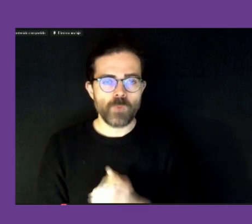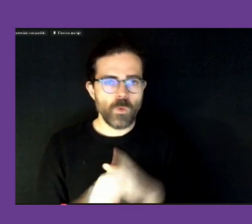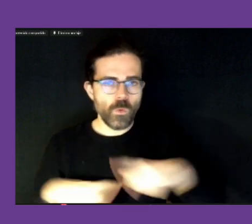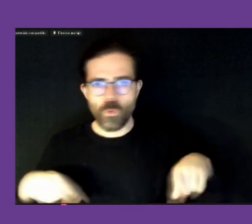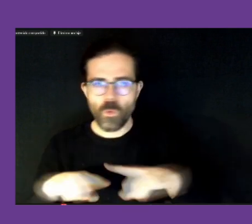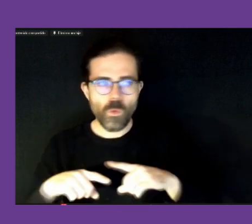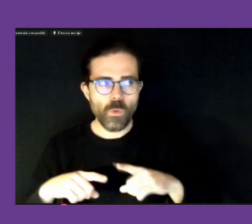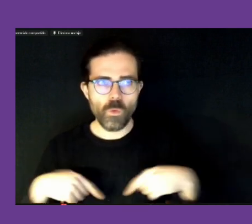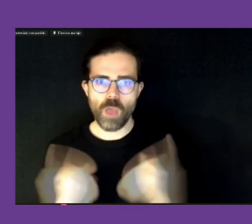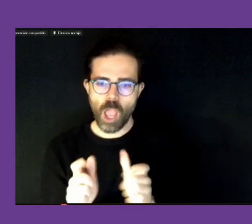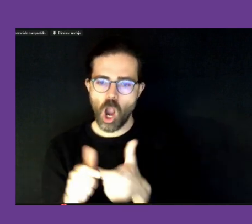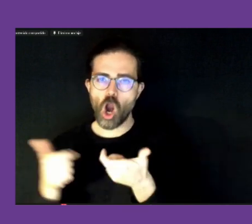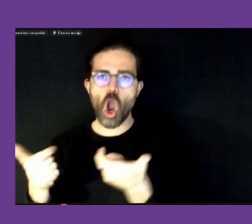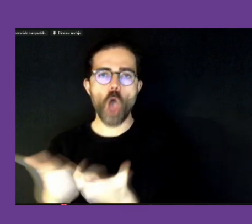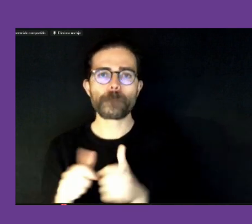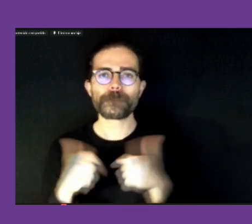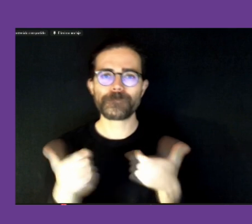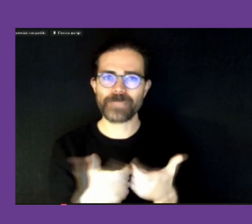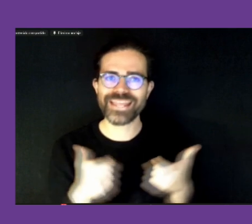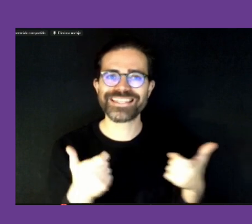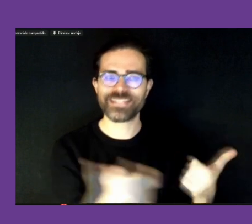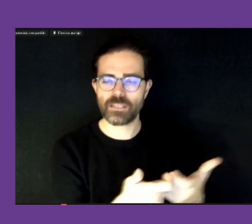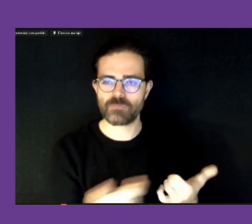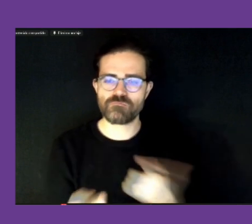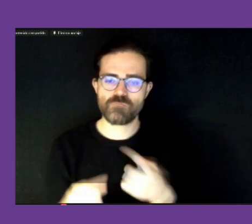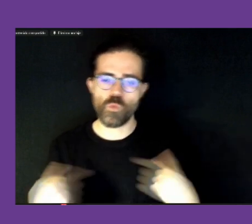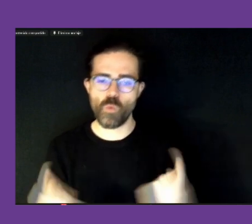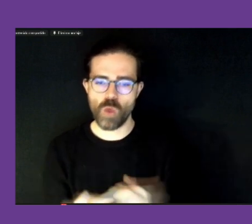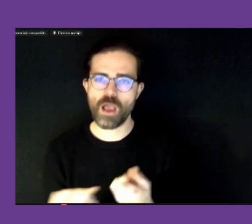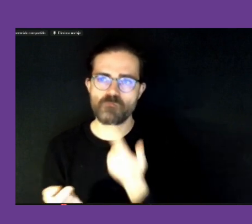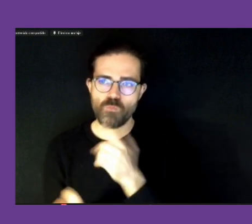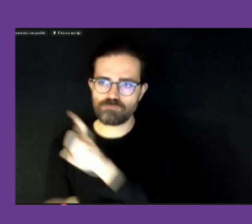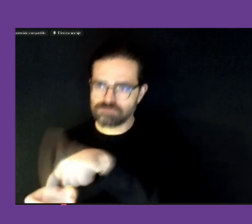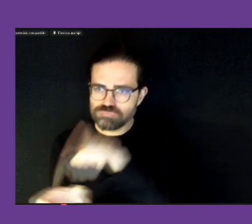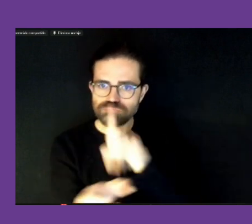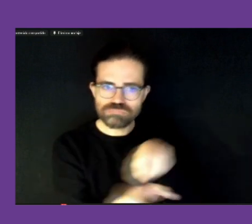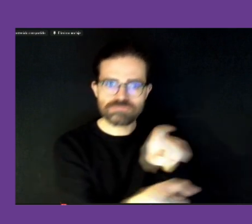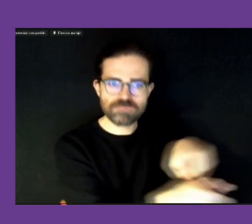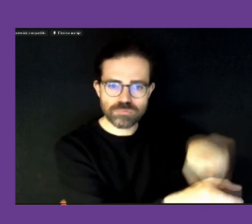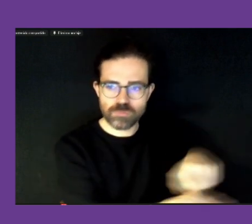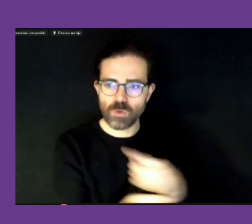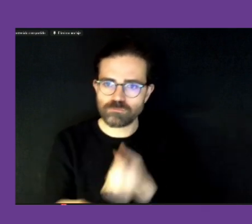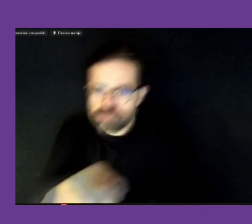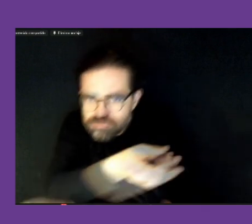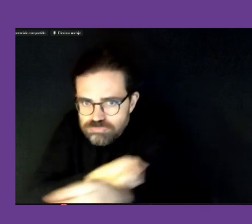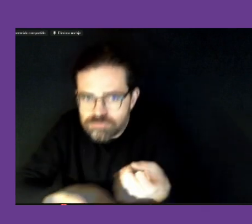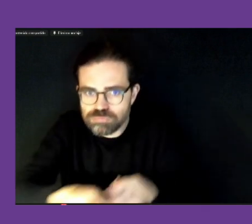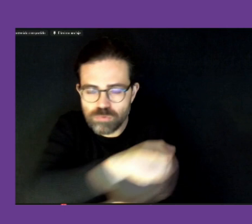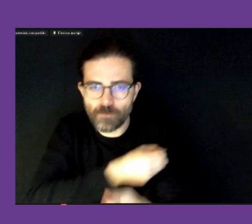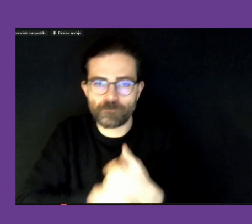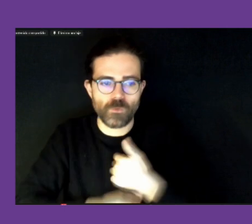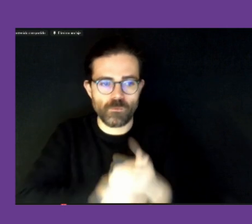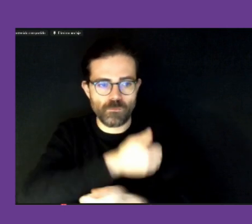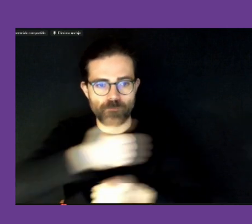follow and bring our inputs in. Basically, we are prioritizing the 6 standards that